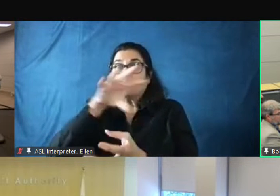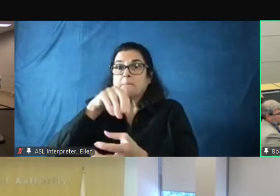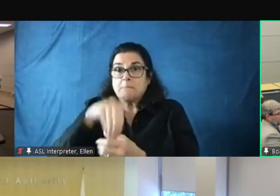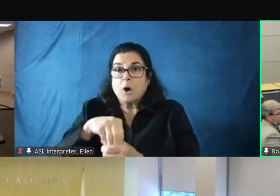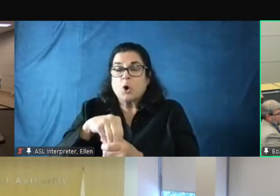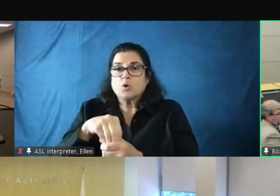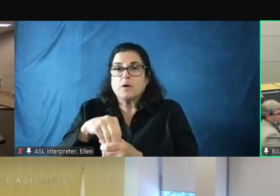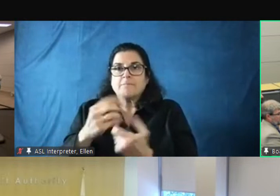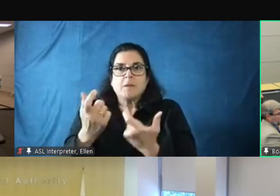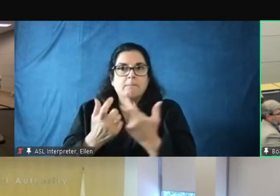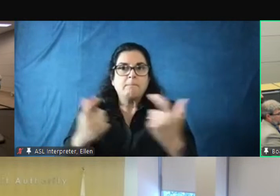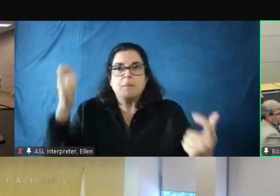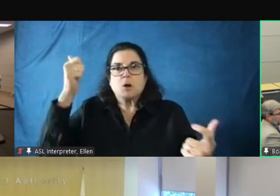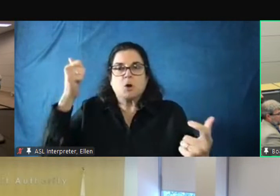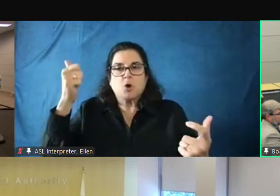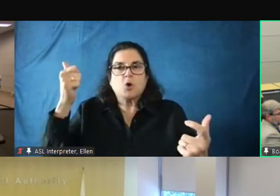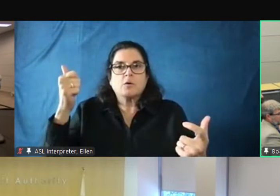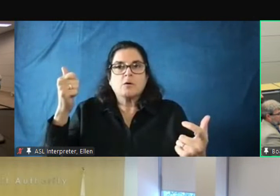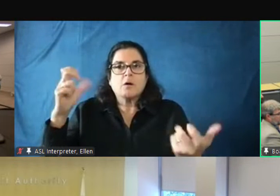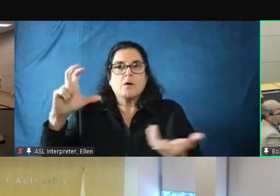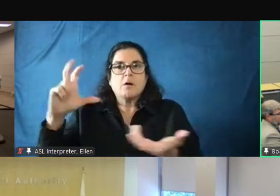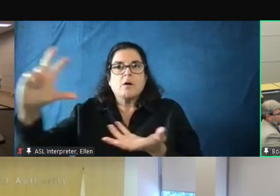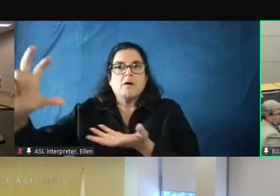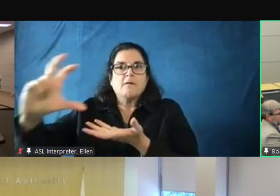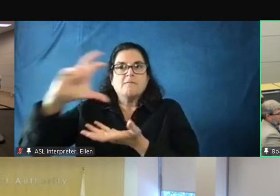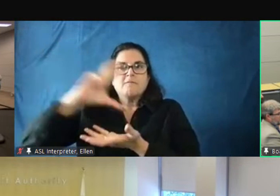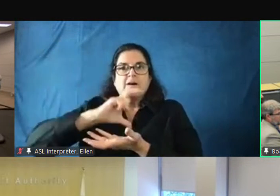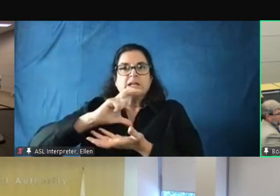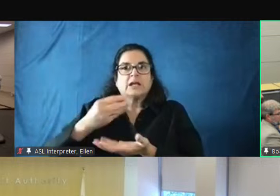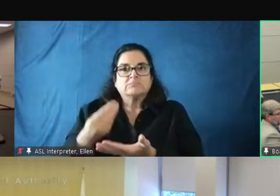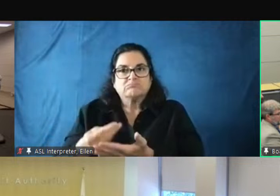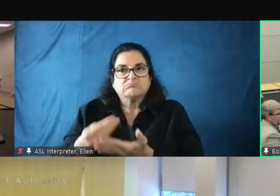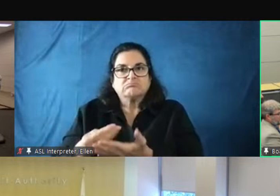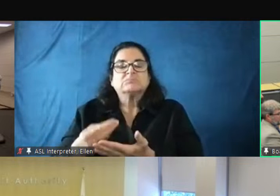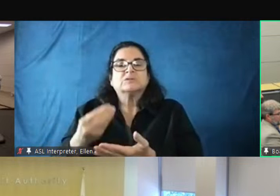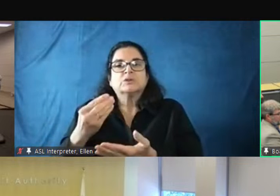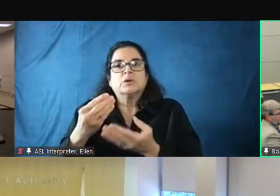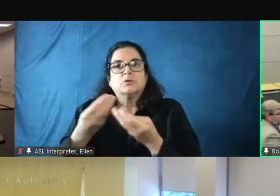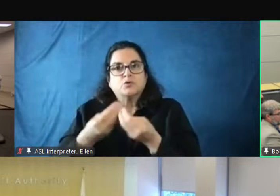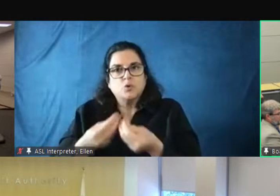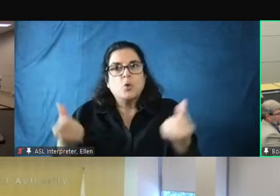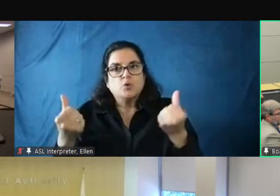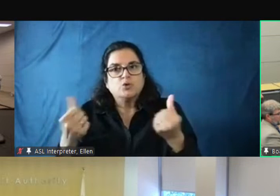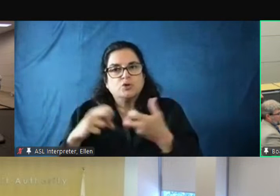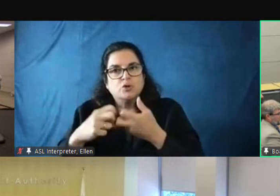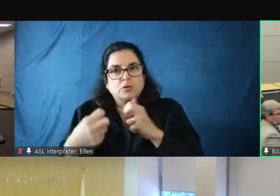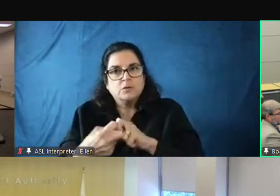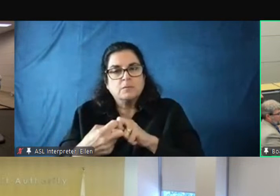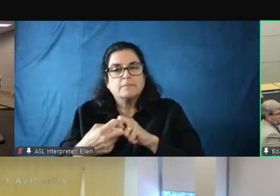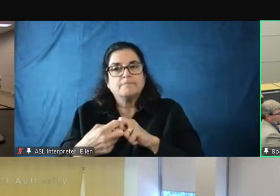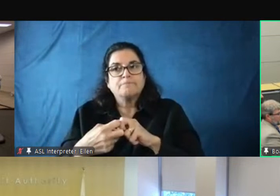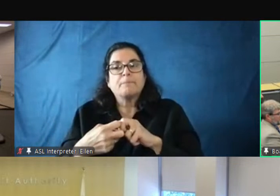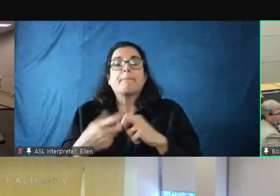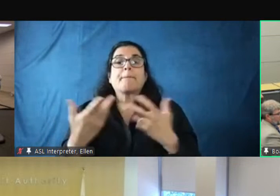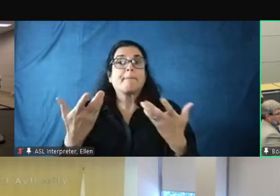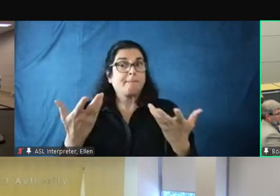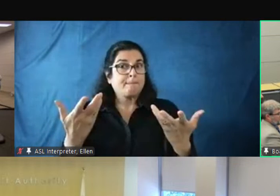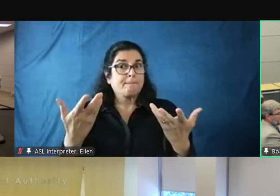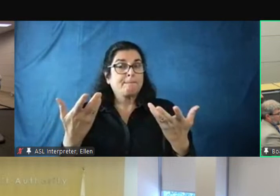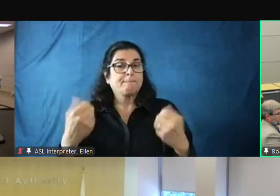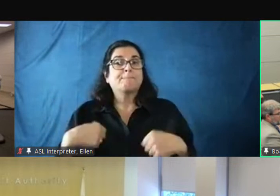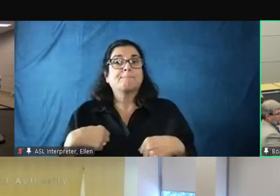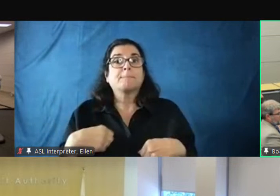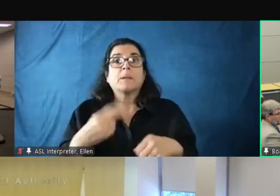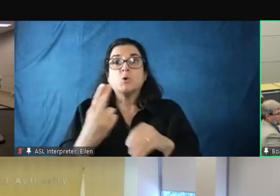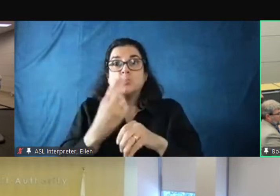funding solution for CTA. As you know, many transit systems use TOD